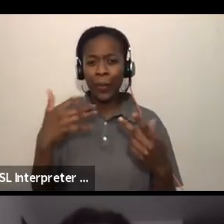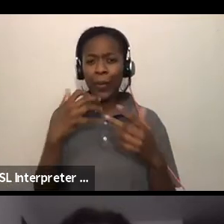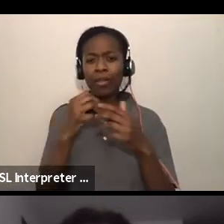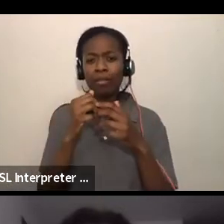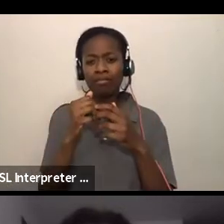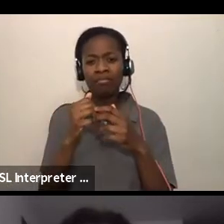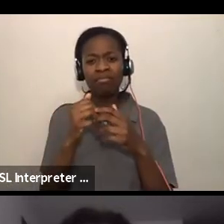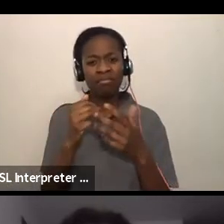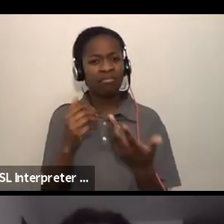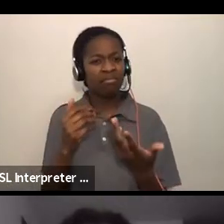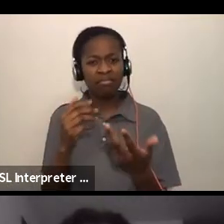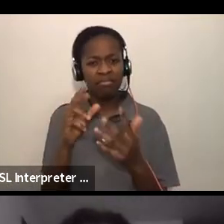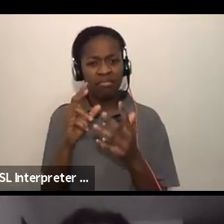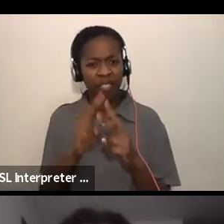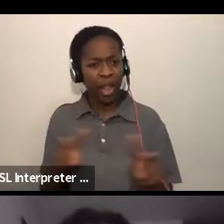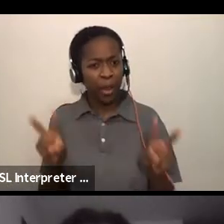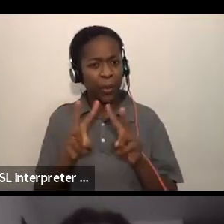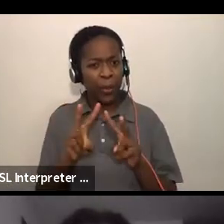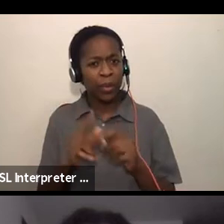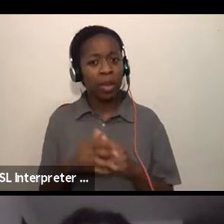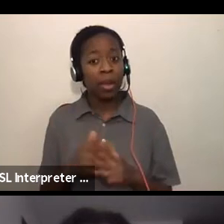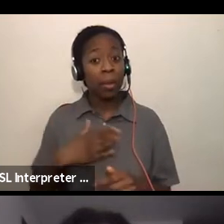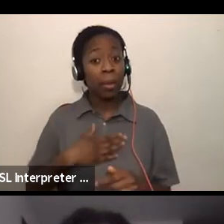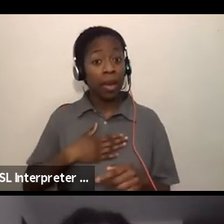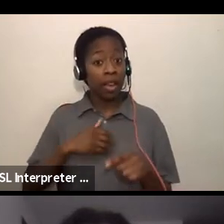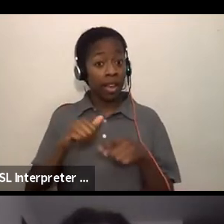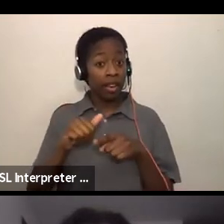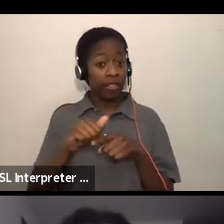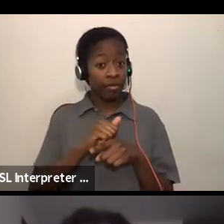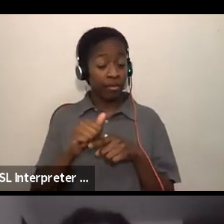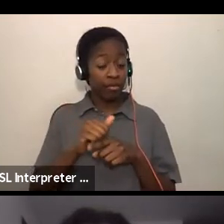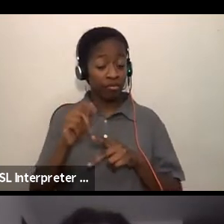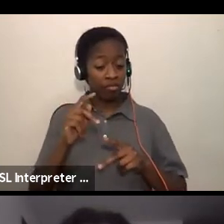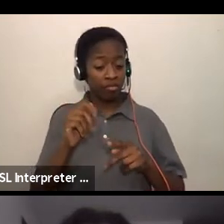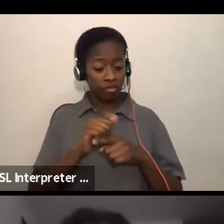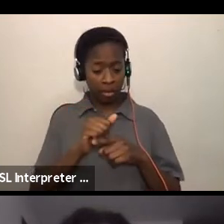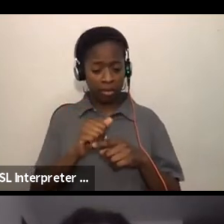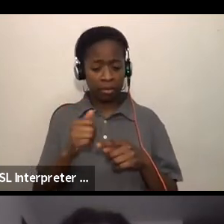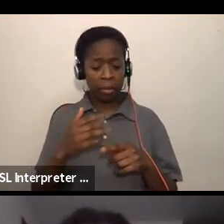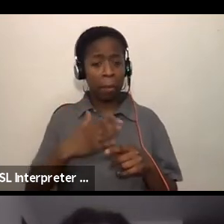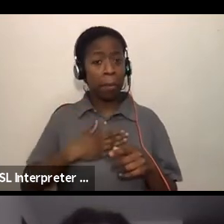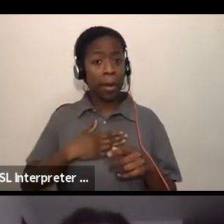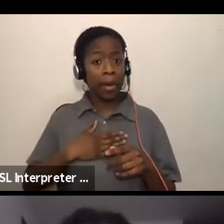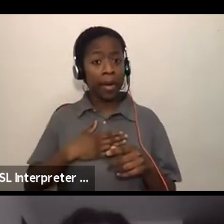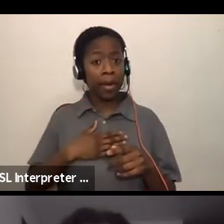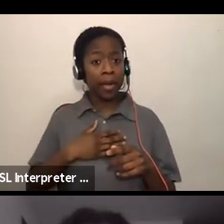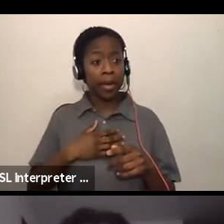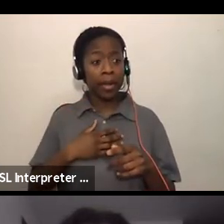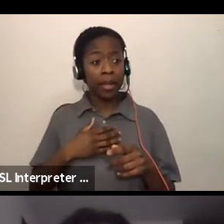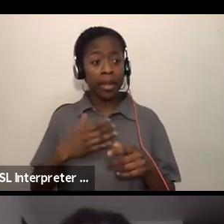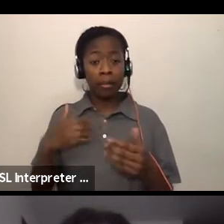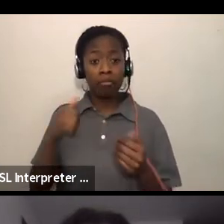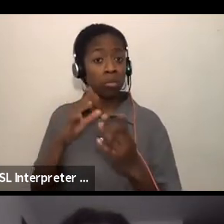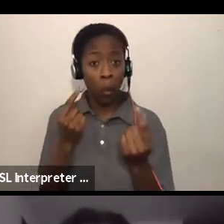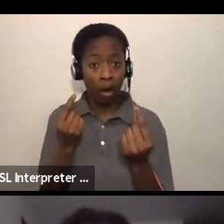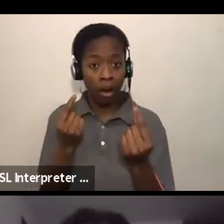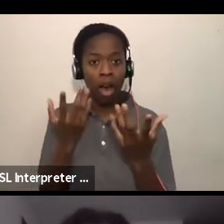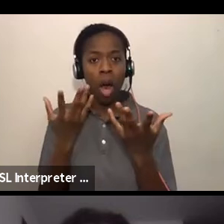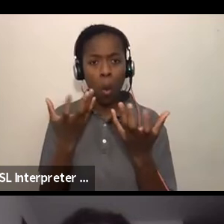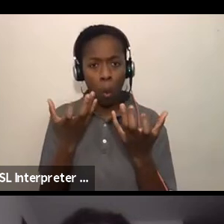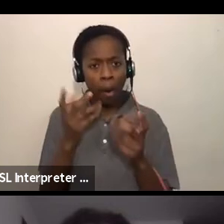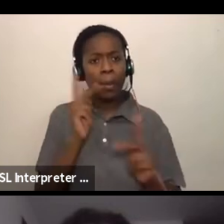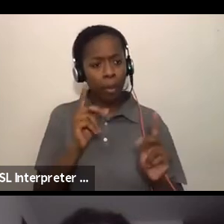My first rehearsal process is having people talk about themselves in their life. You don't really get that in traditional